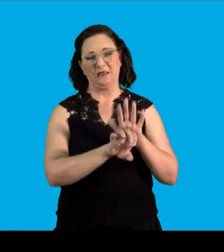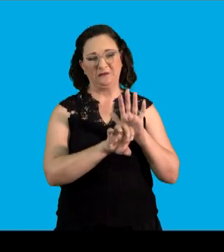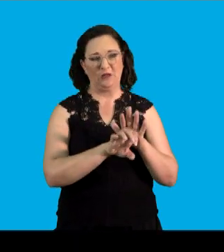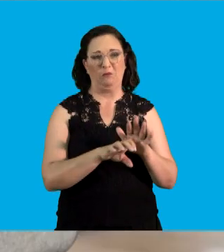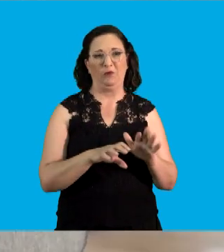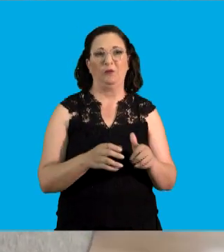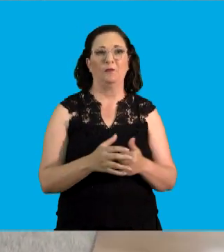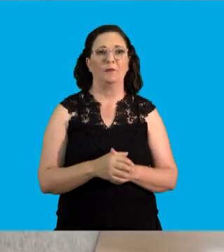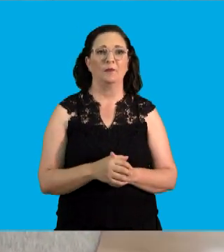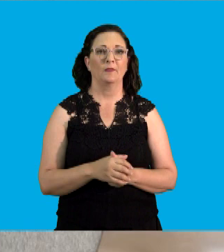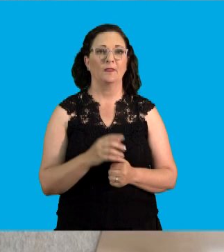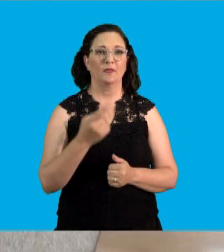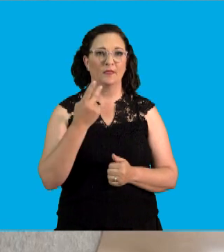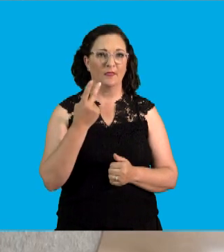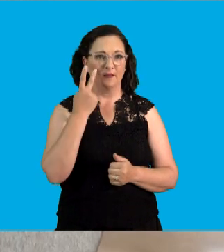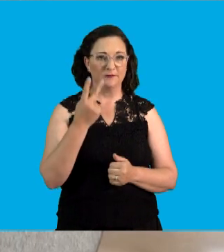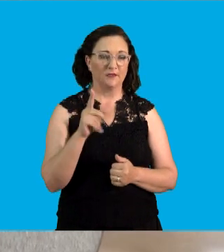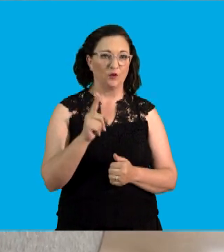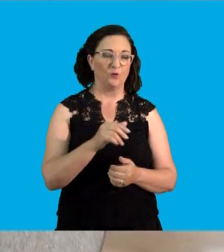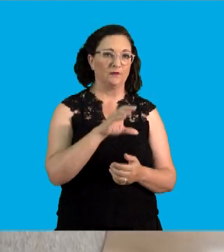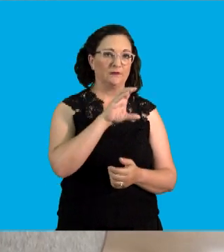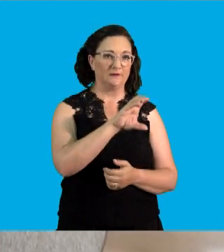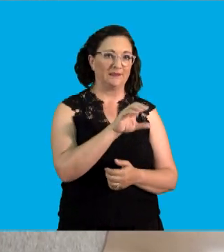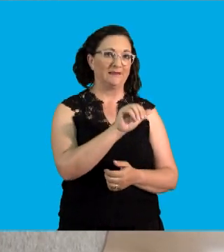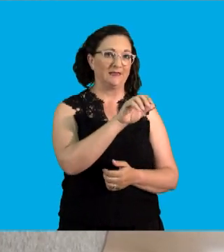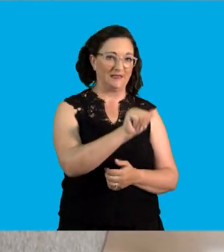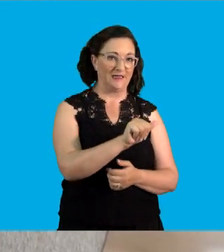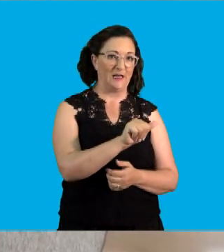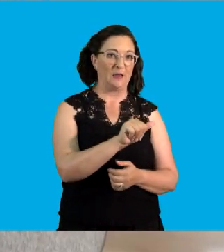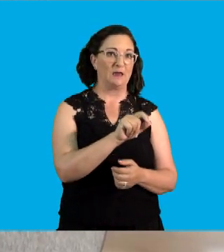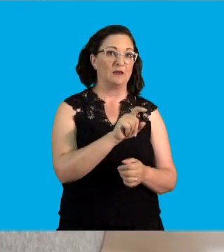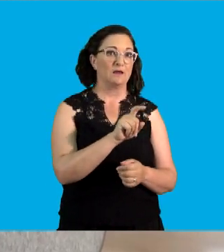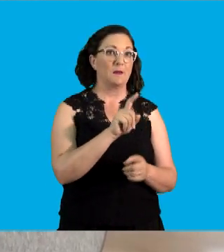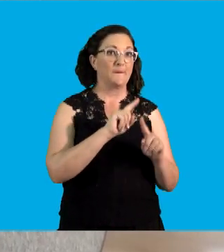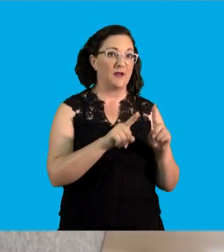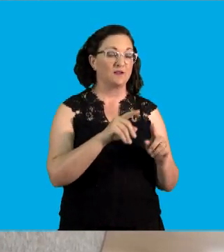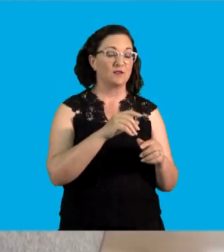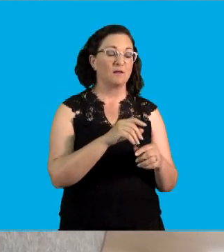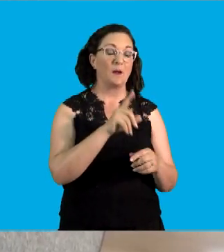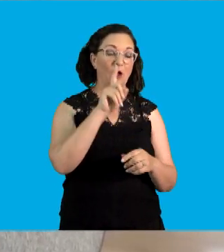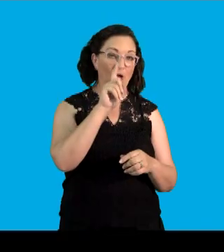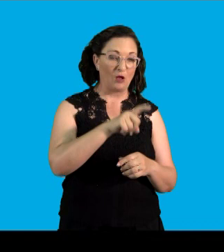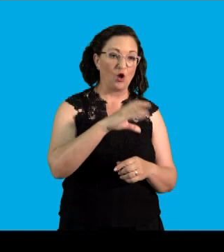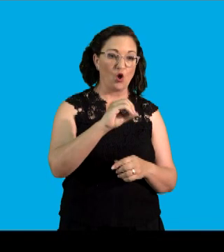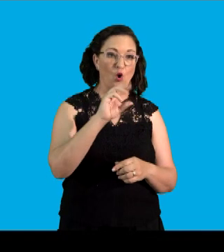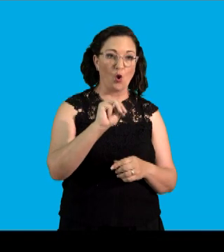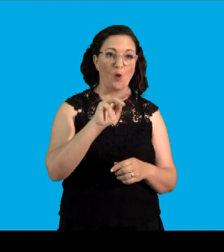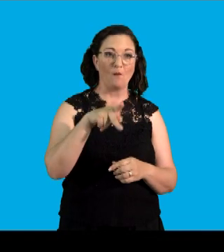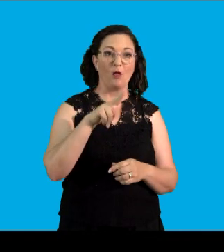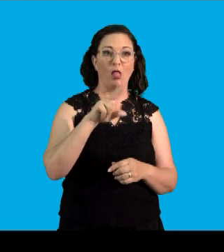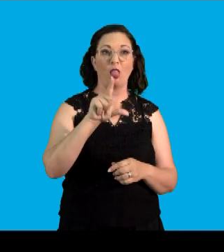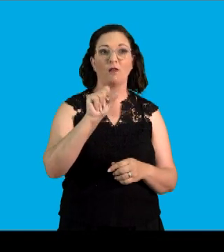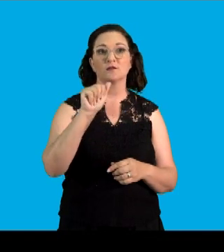exam will be like. So this is section A, compulsory. Please don't forget, compulsory means answer